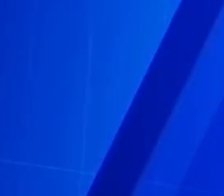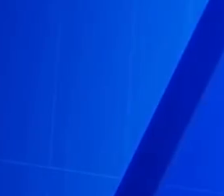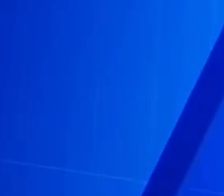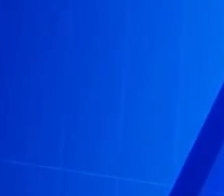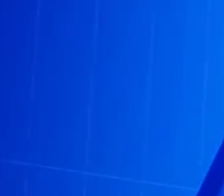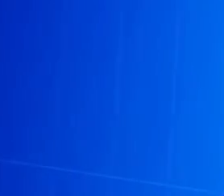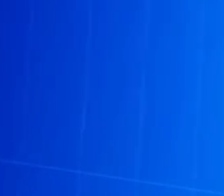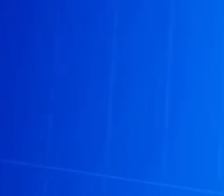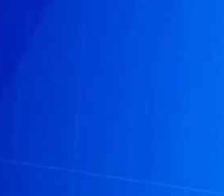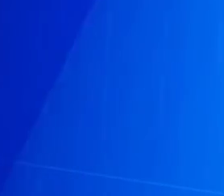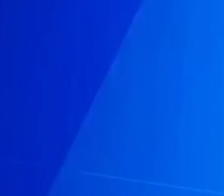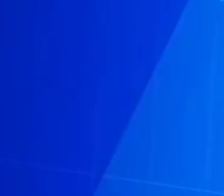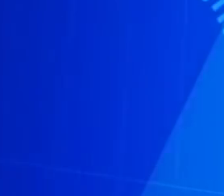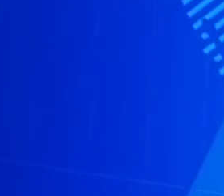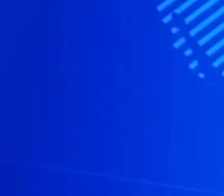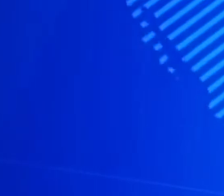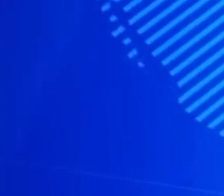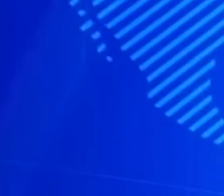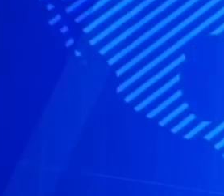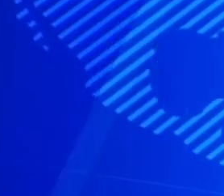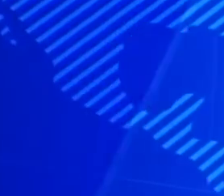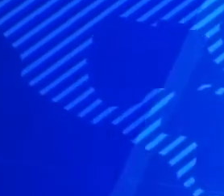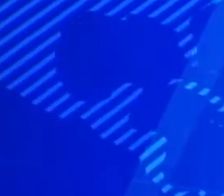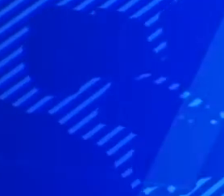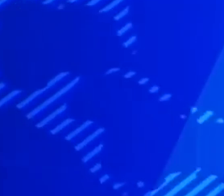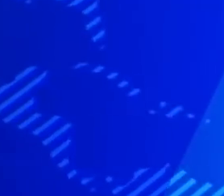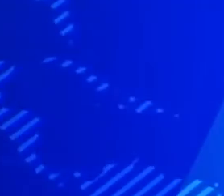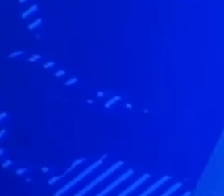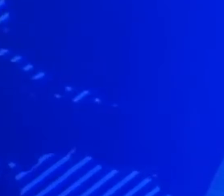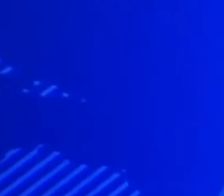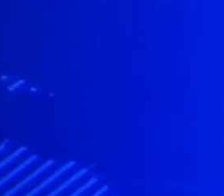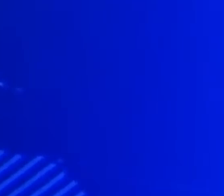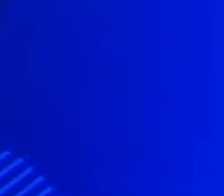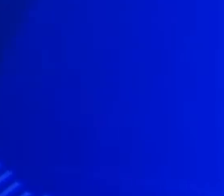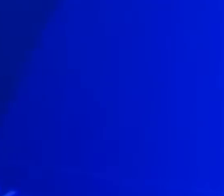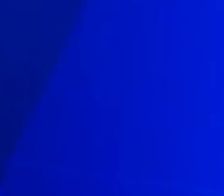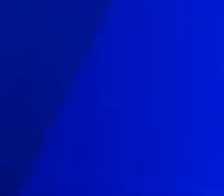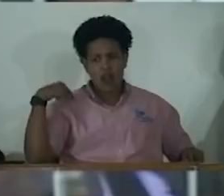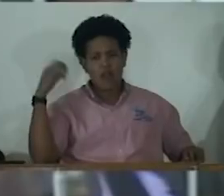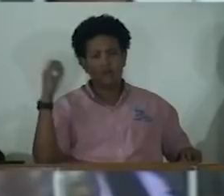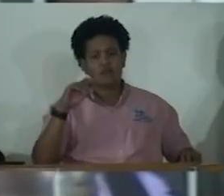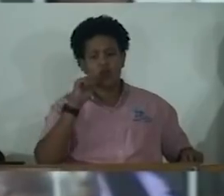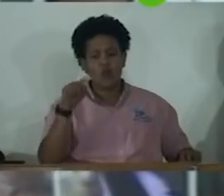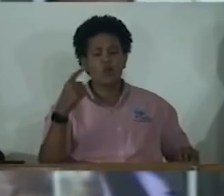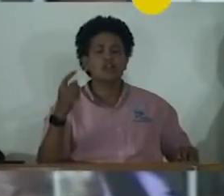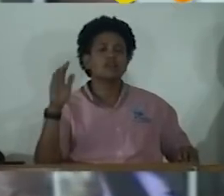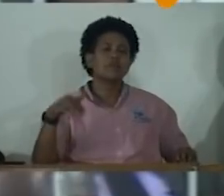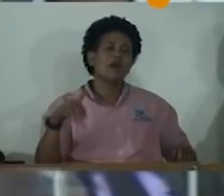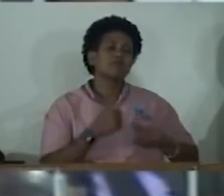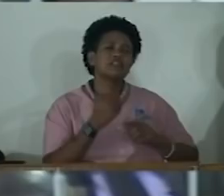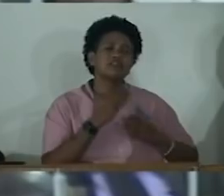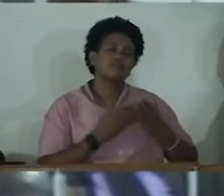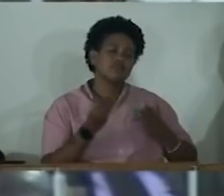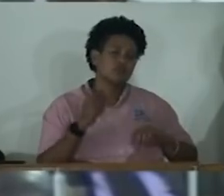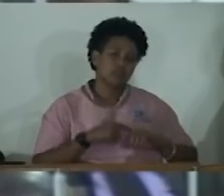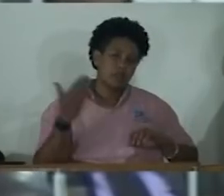Samuda says there has been an increase in contributions to the National Insurance Scheme, NIS. He gave an update during his